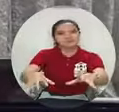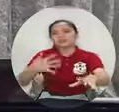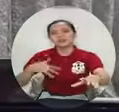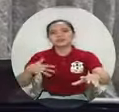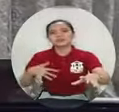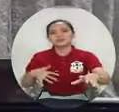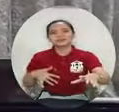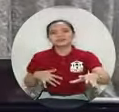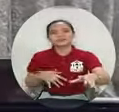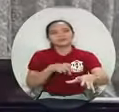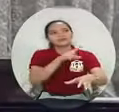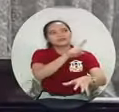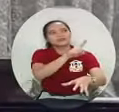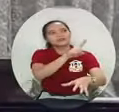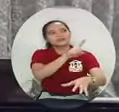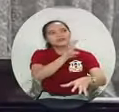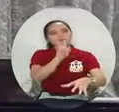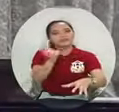first fruit 2021,